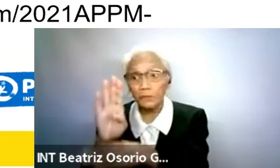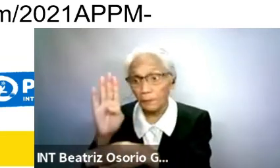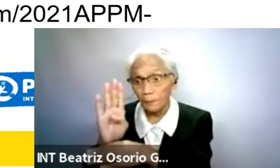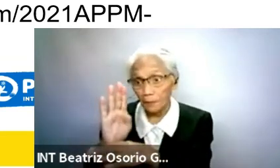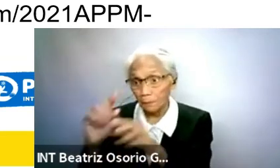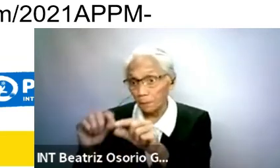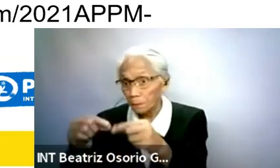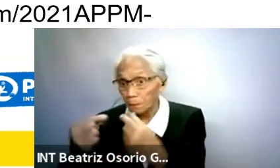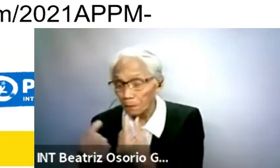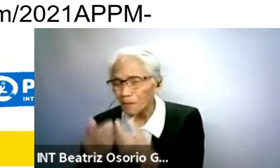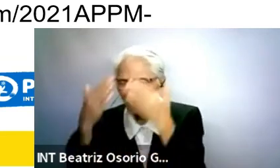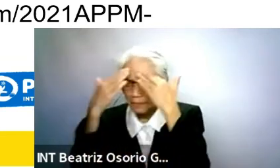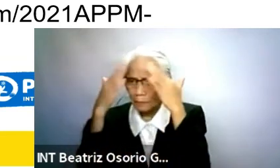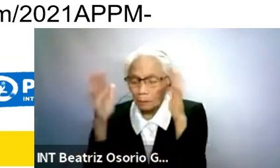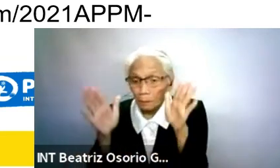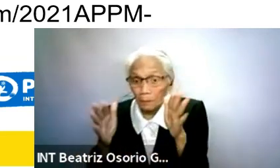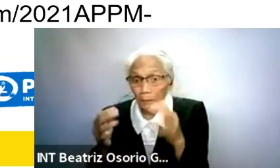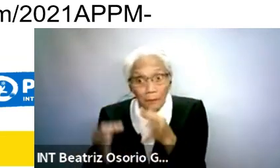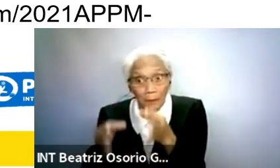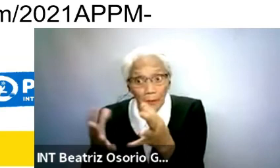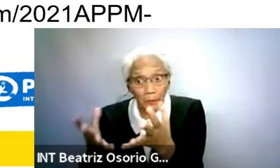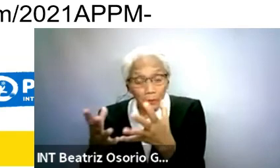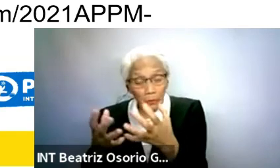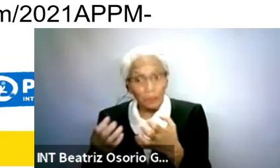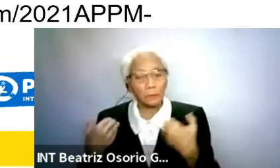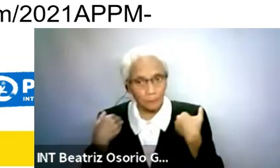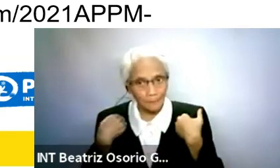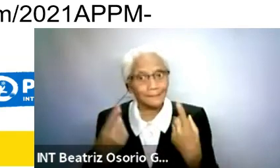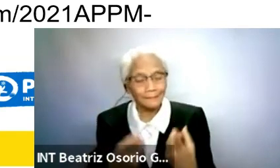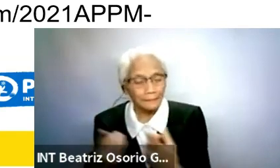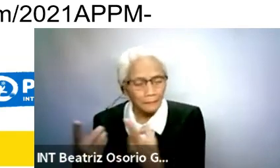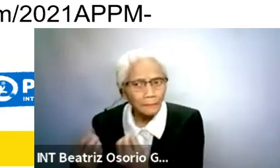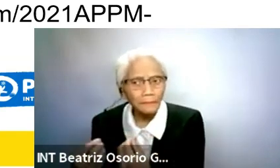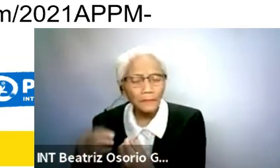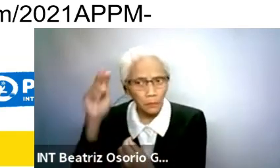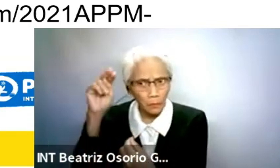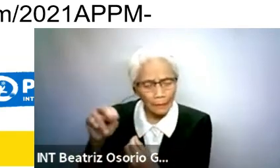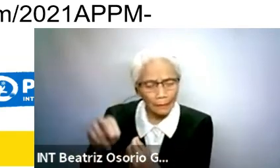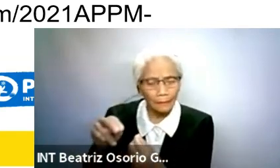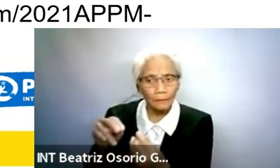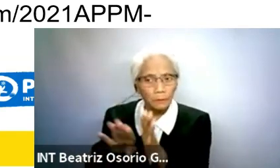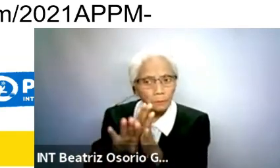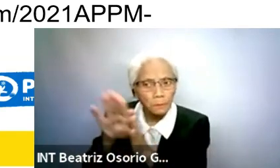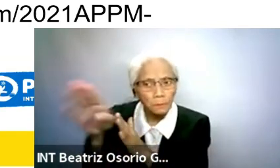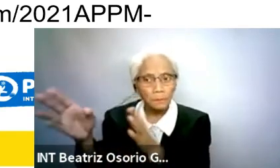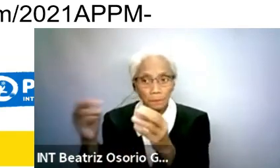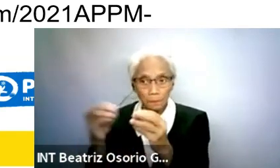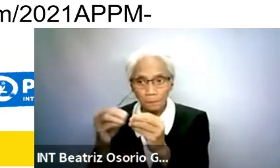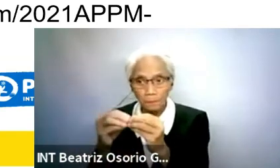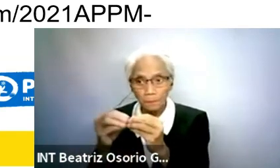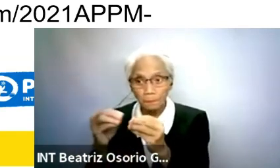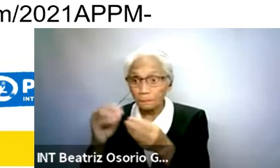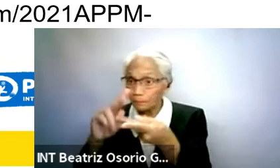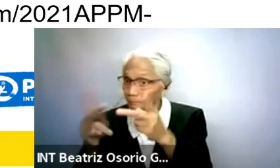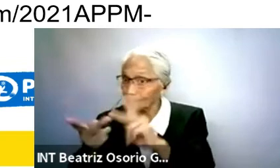do know that we, if we want to have this implemented well, we will have to develop more partnerships. And so